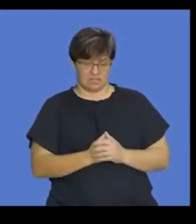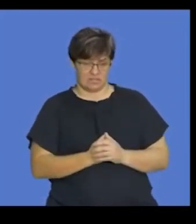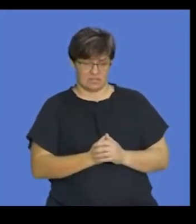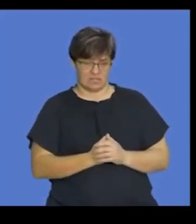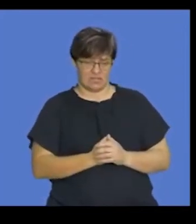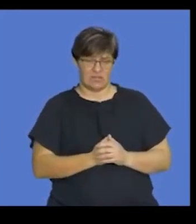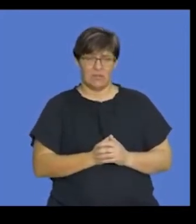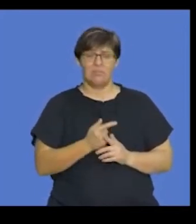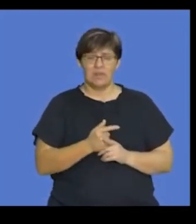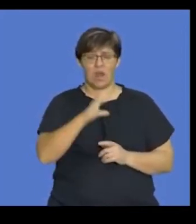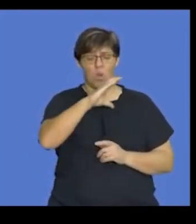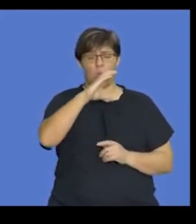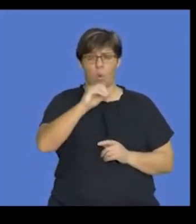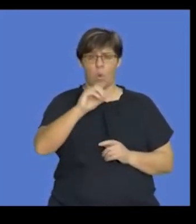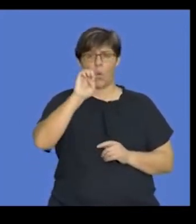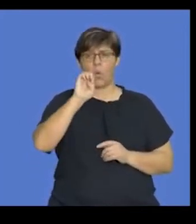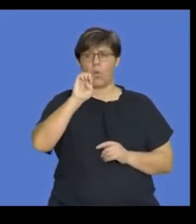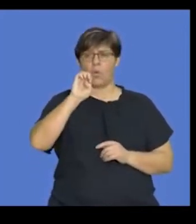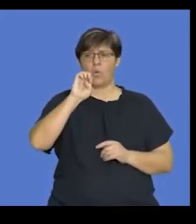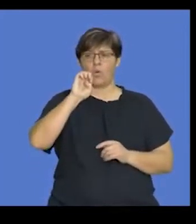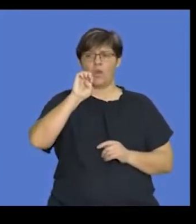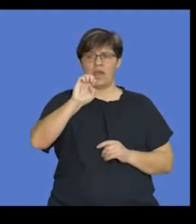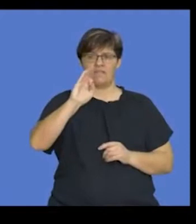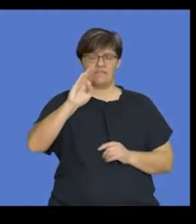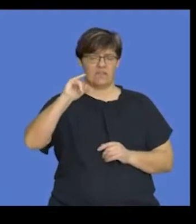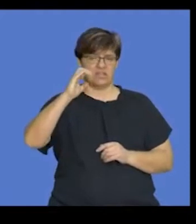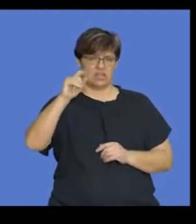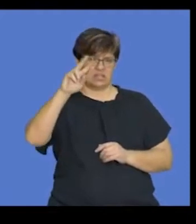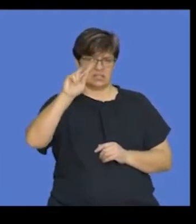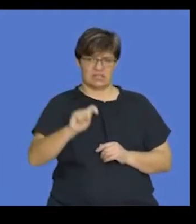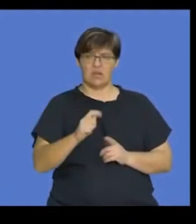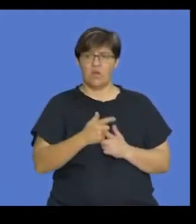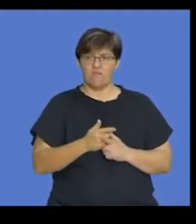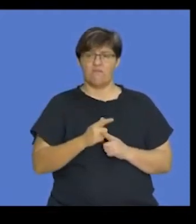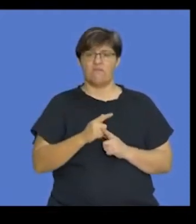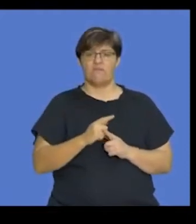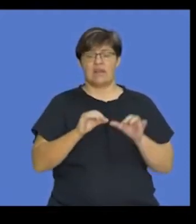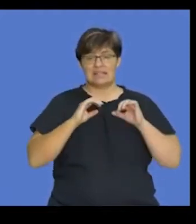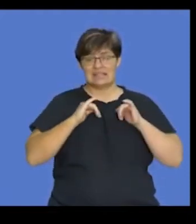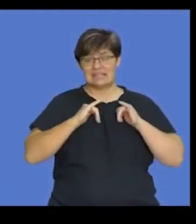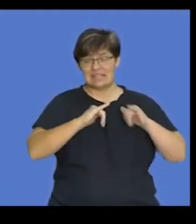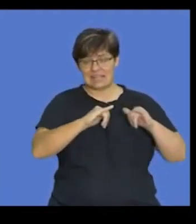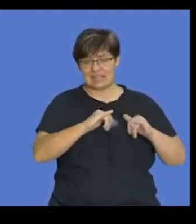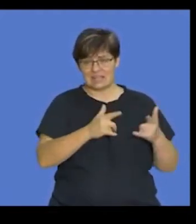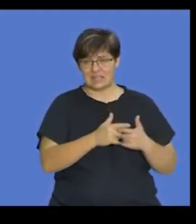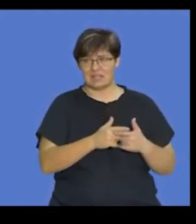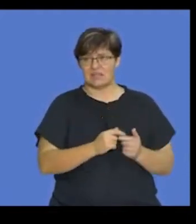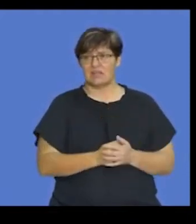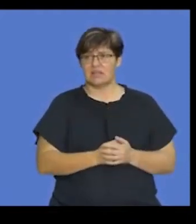coefficient. Please, you need to know what this symbol means. The coefficient of static